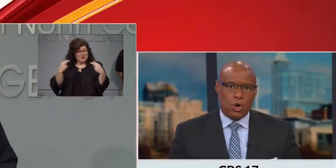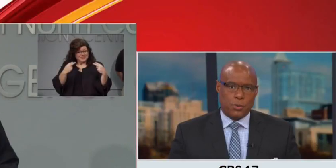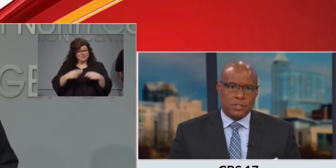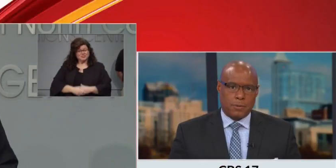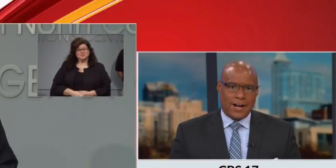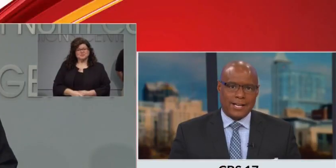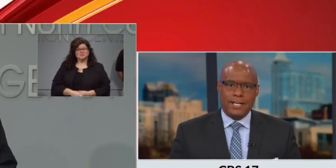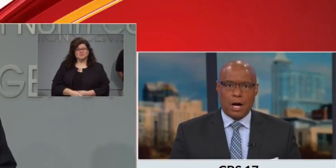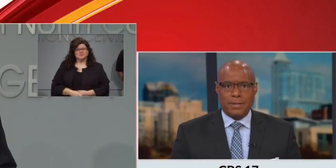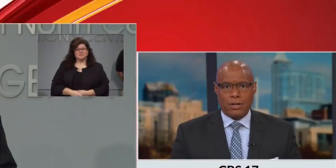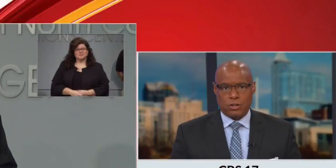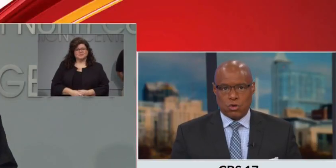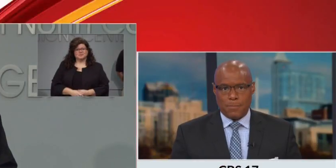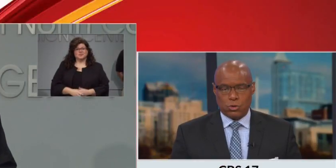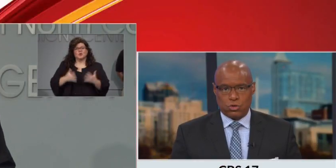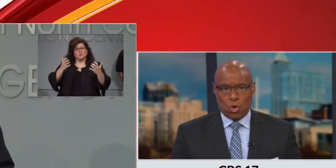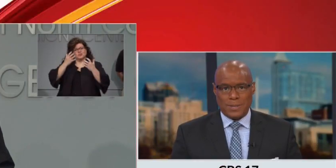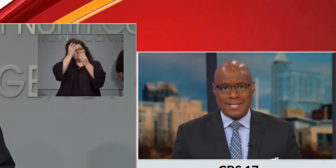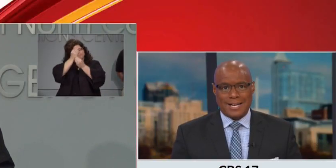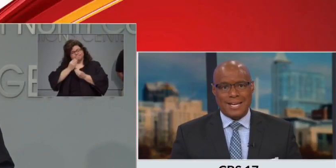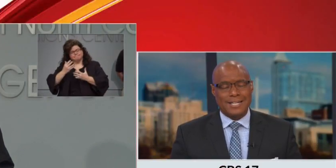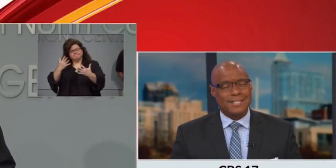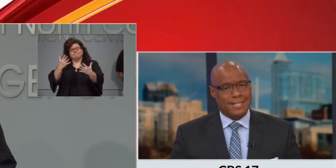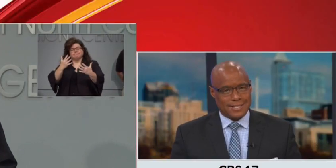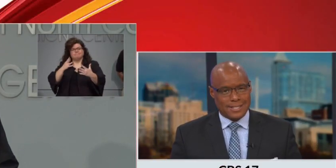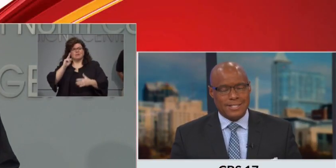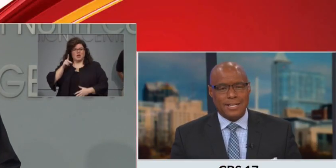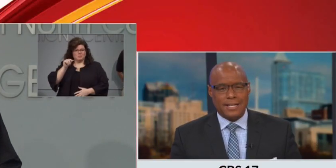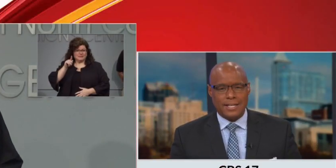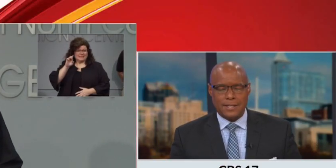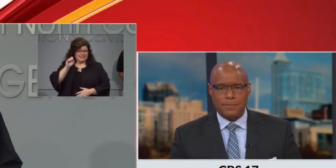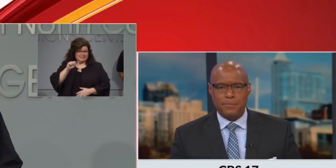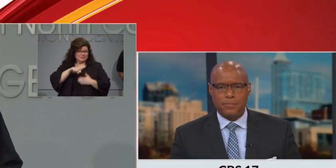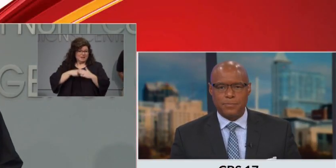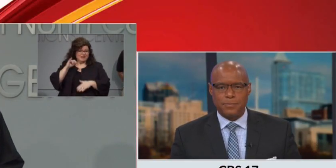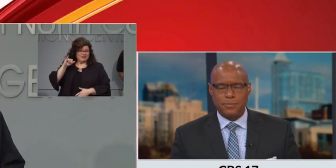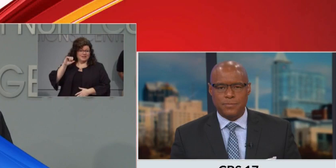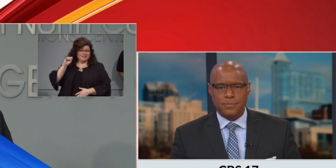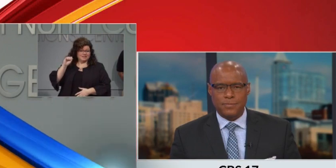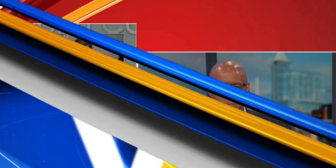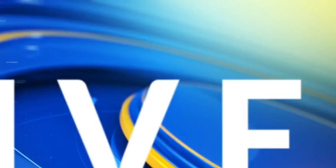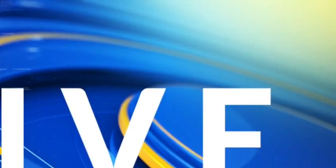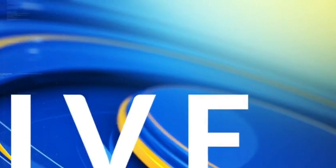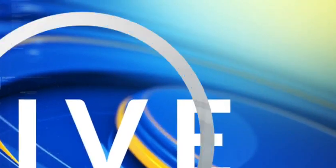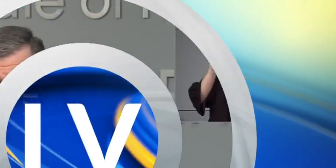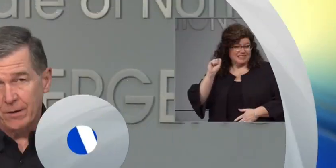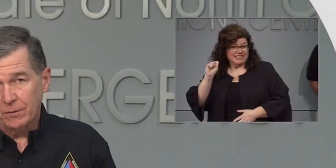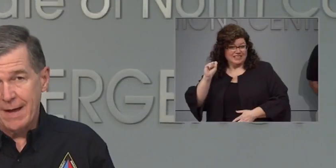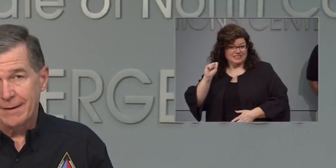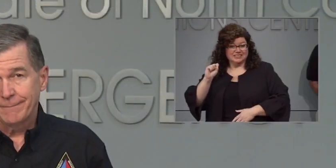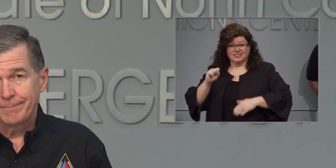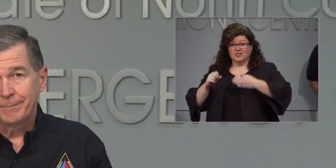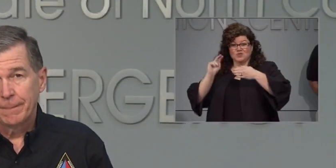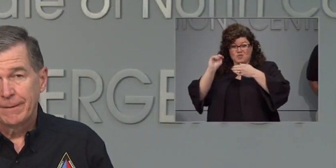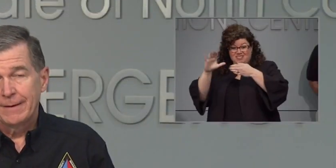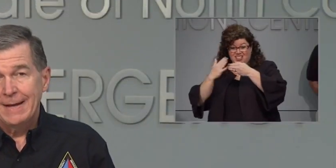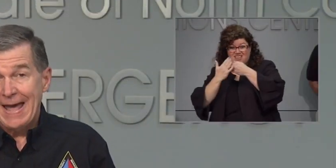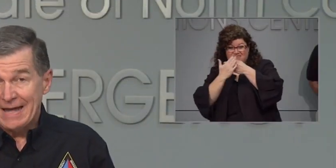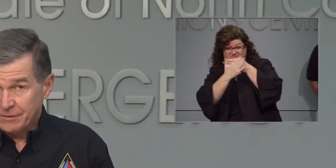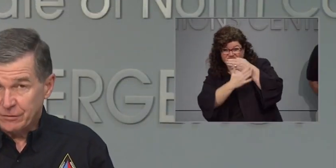Governor Roy Cooper is providing an update on the tropical storm East IES. Let's listen in. As it continues to approach North Carolina,